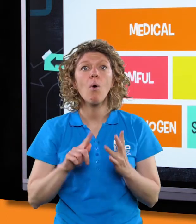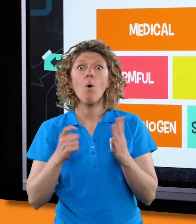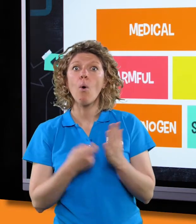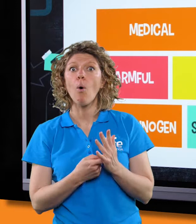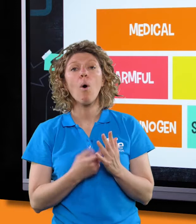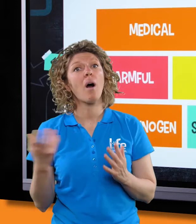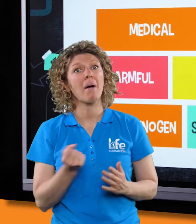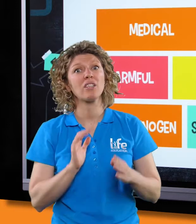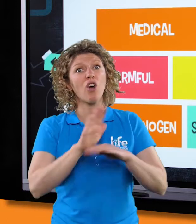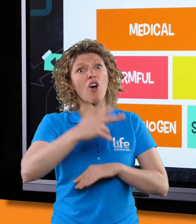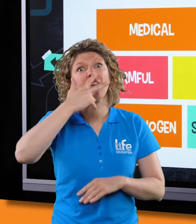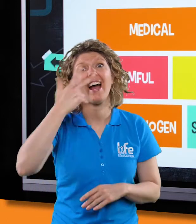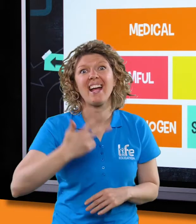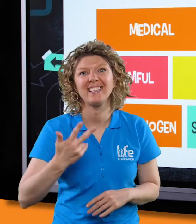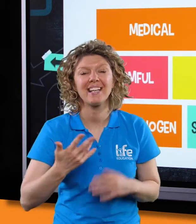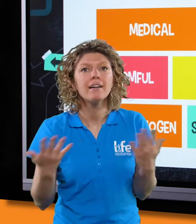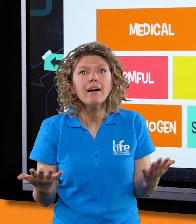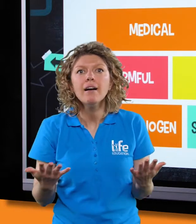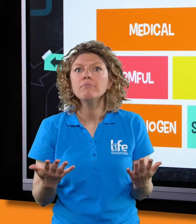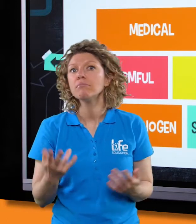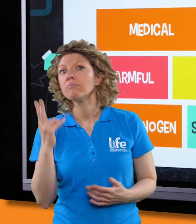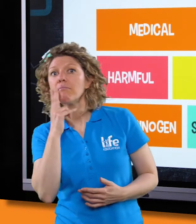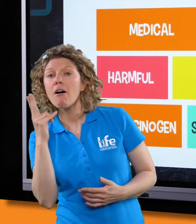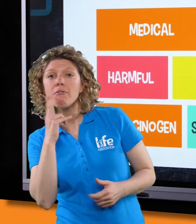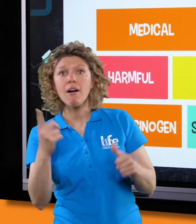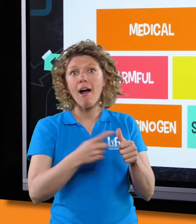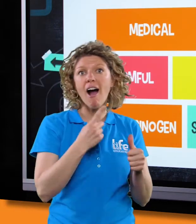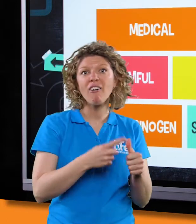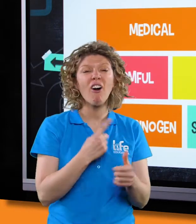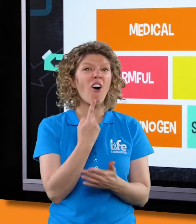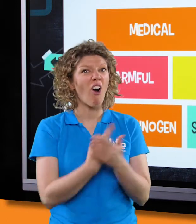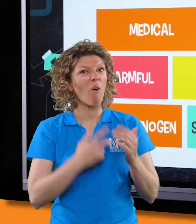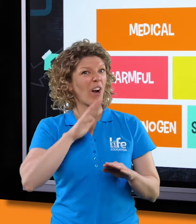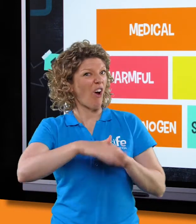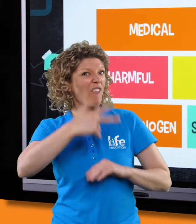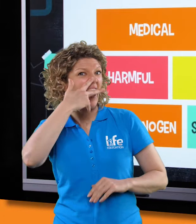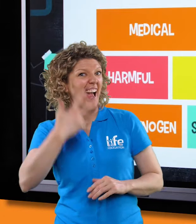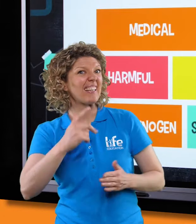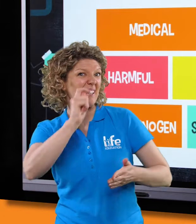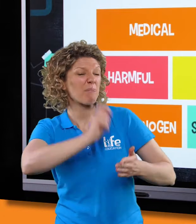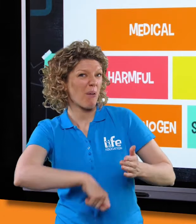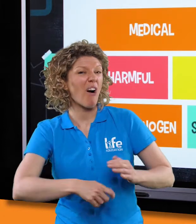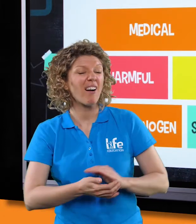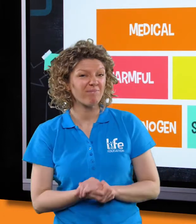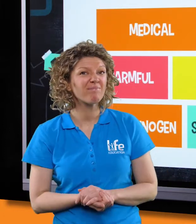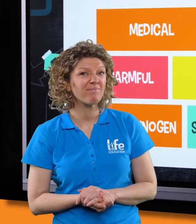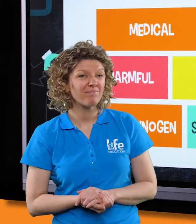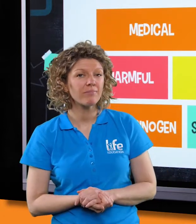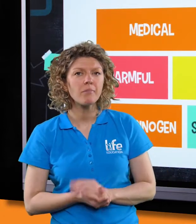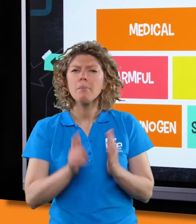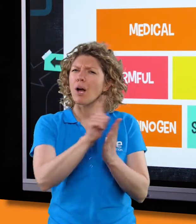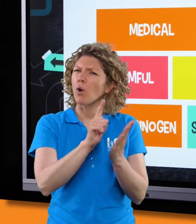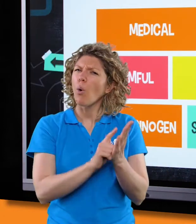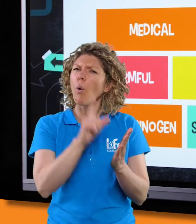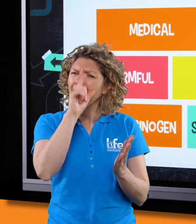18, like alcohol and cigarettes. Laws change as we learn more about different drugs.